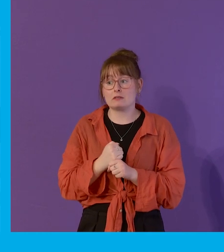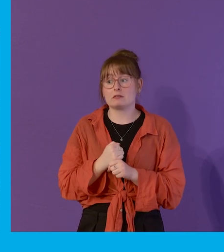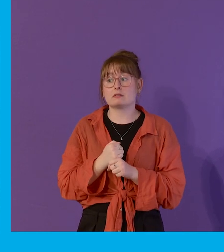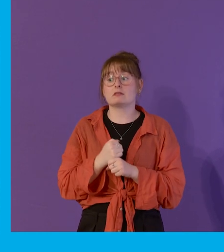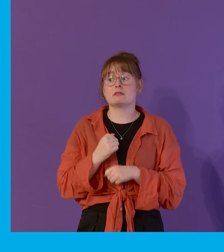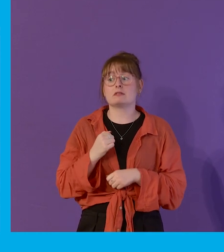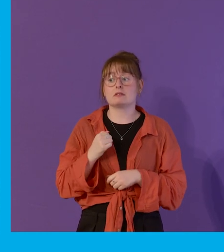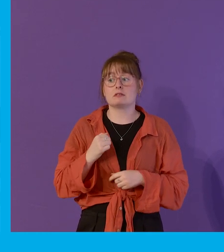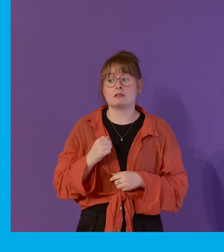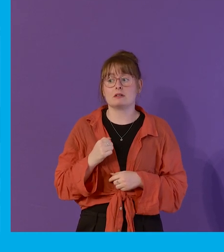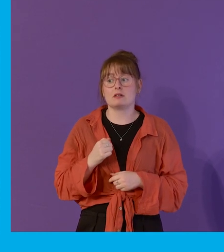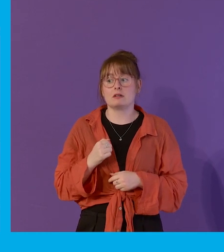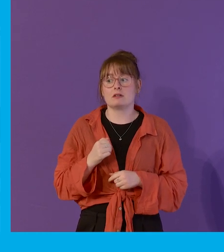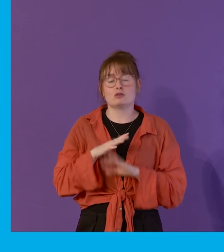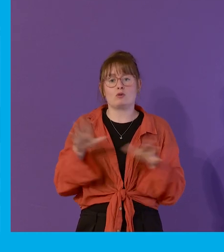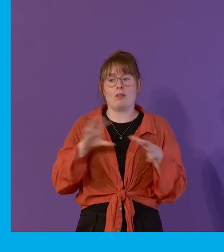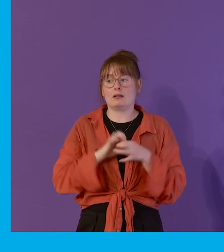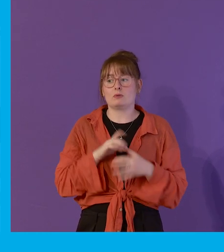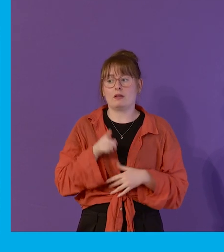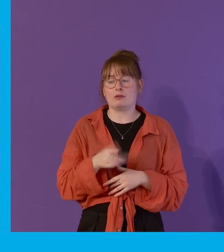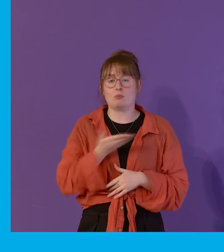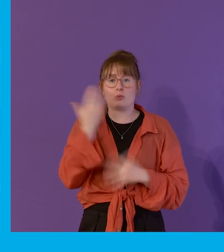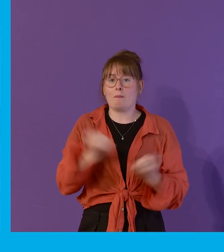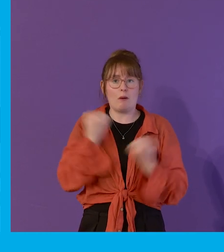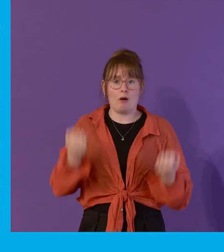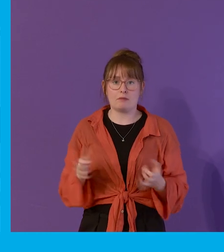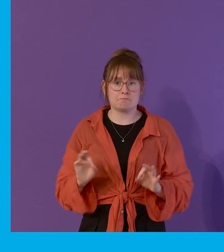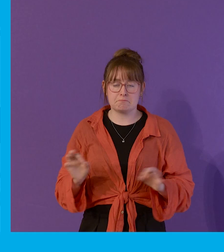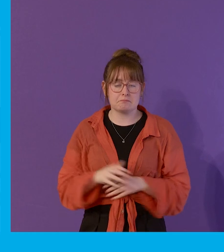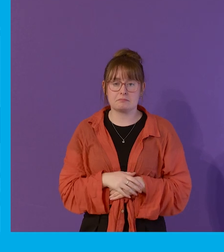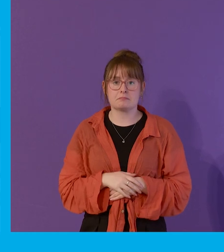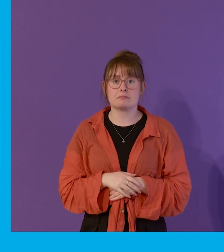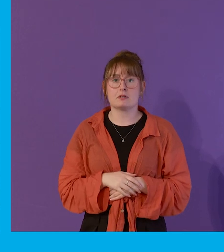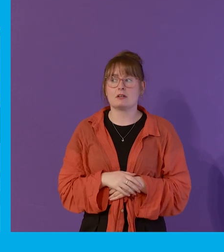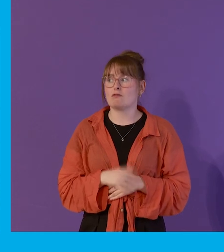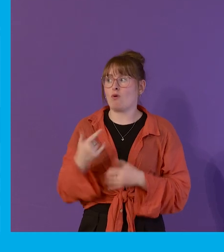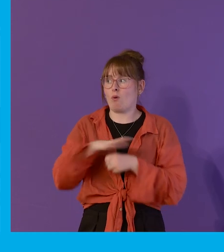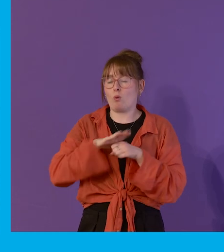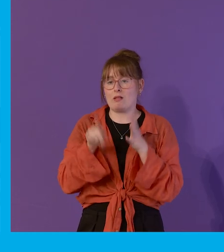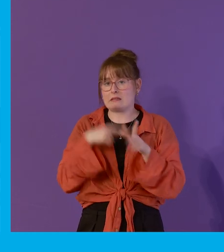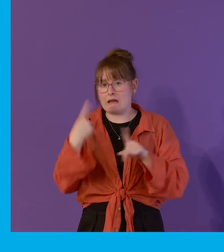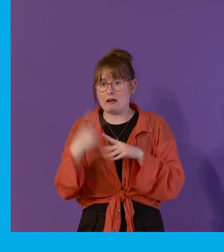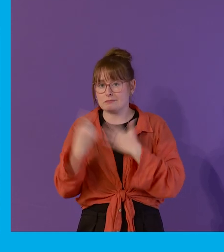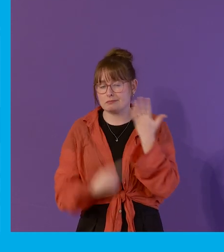of limiting our discretion, which is a council tax. It's our primary form of local taxation.